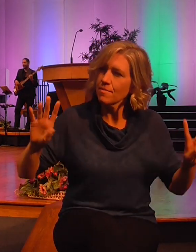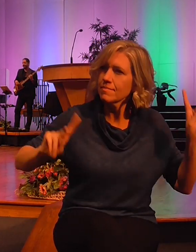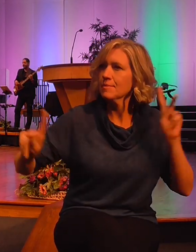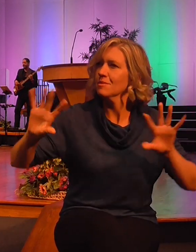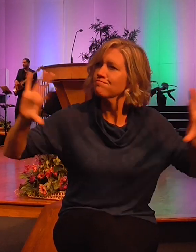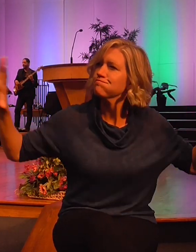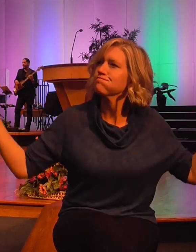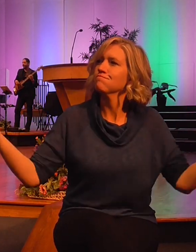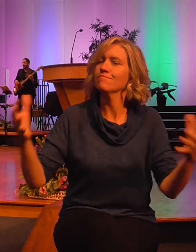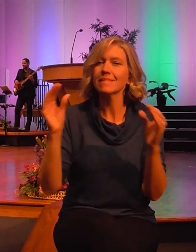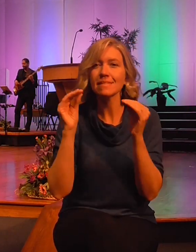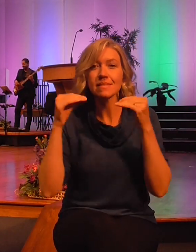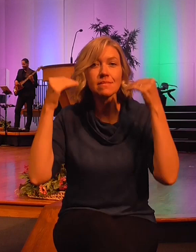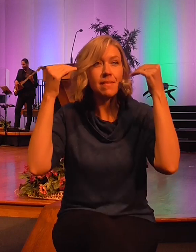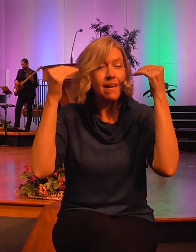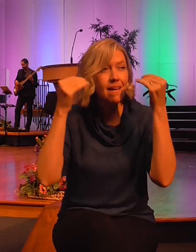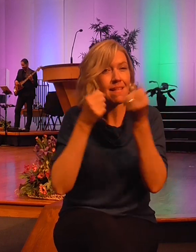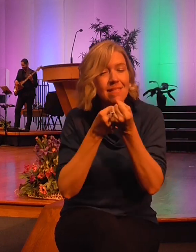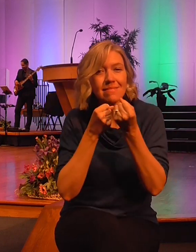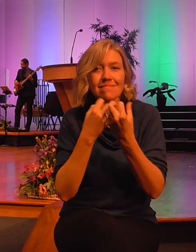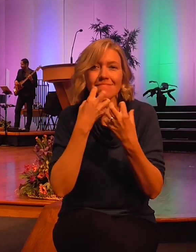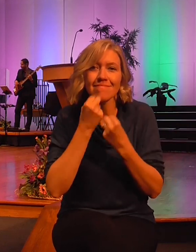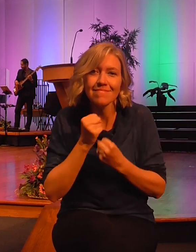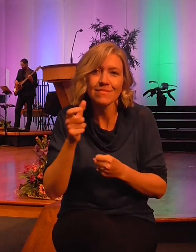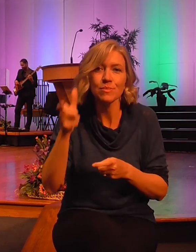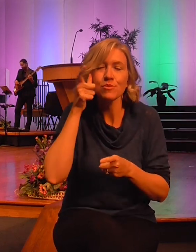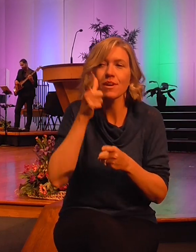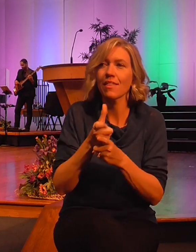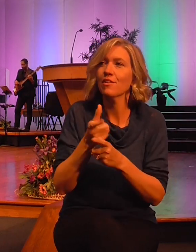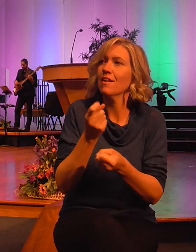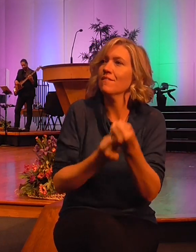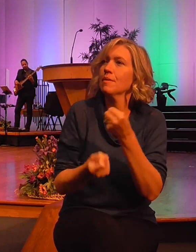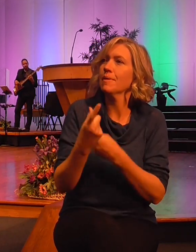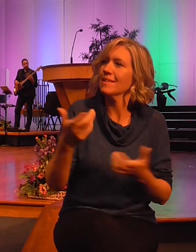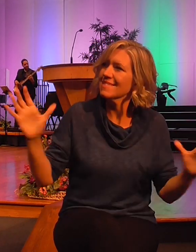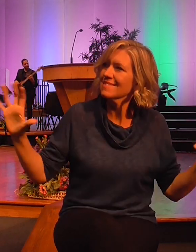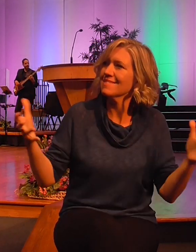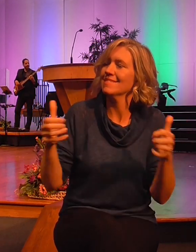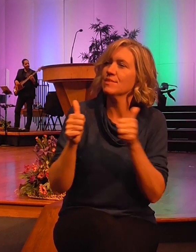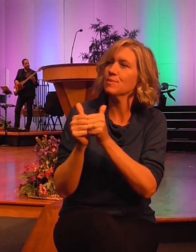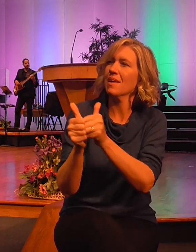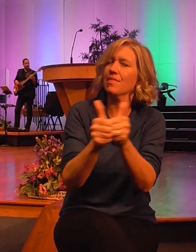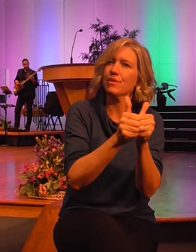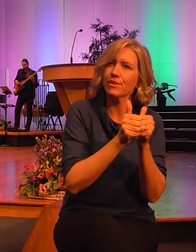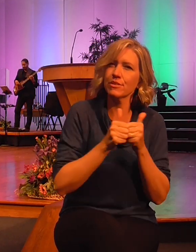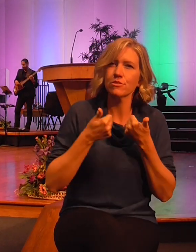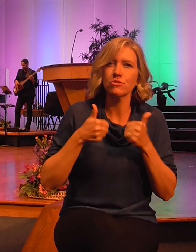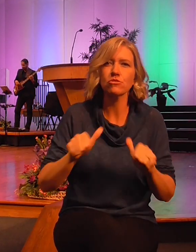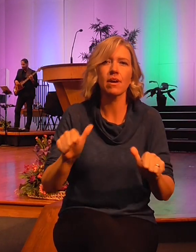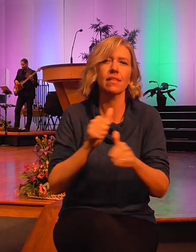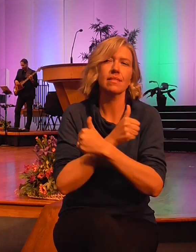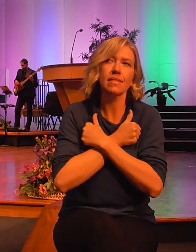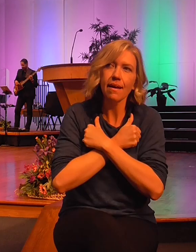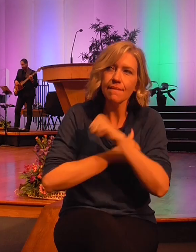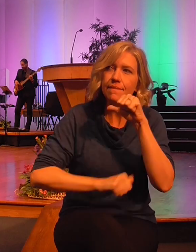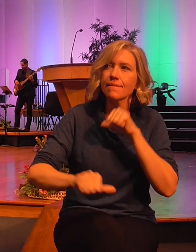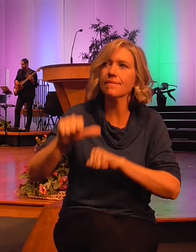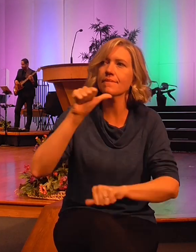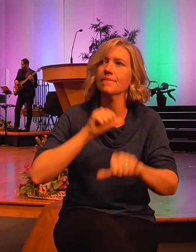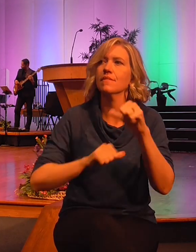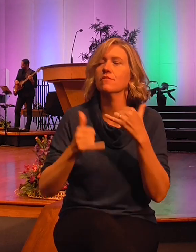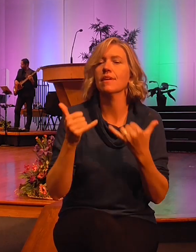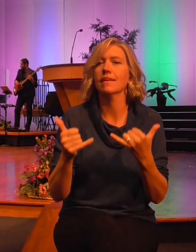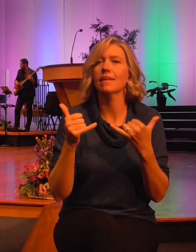Come on, people now. Smile on your brother, everybody get together, try and love one